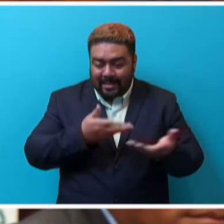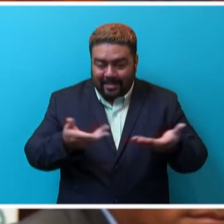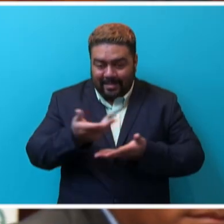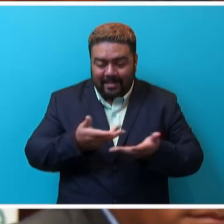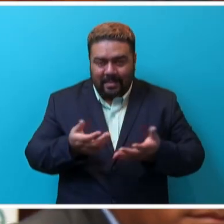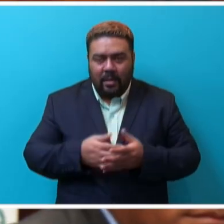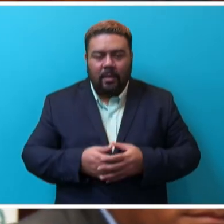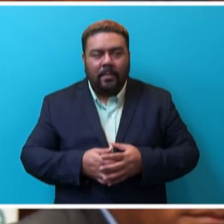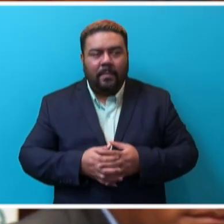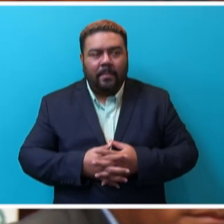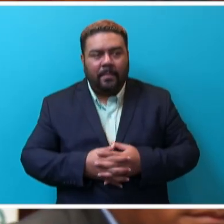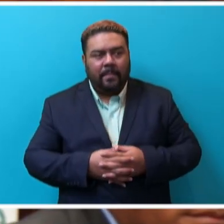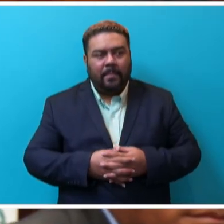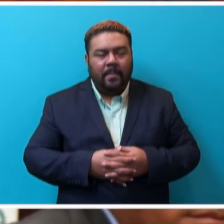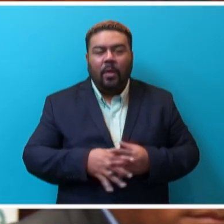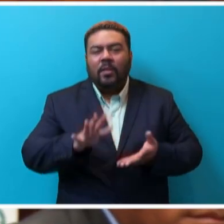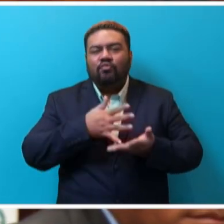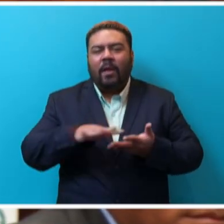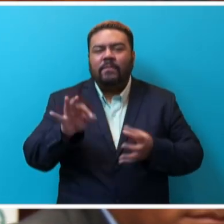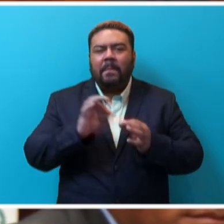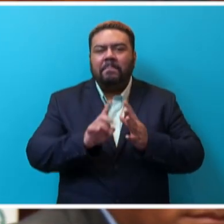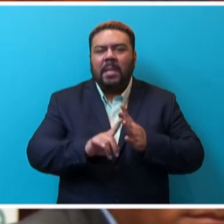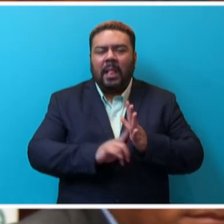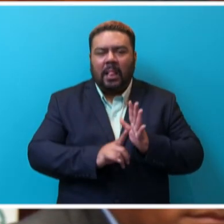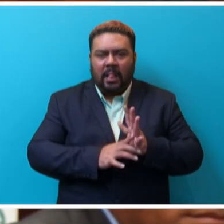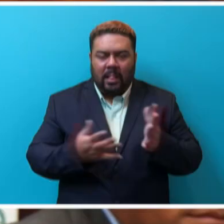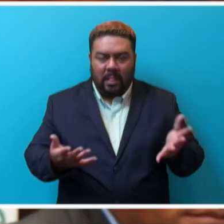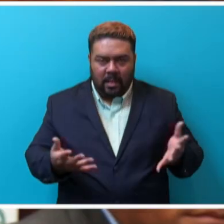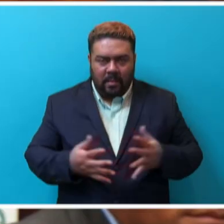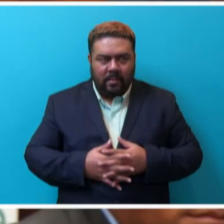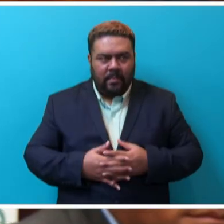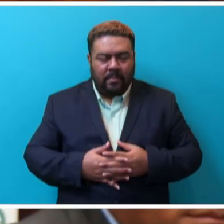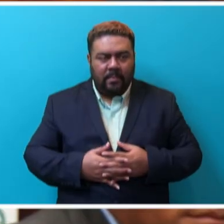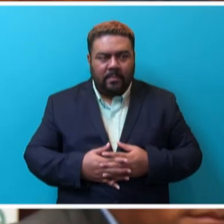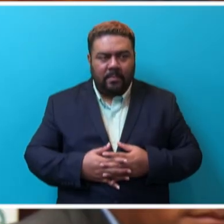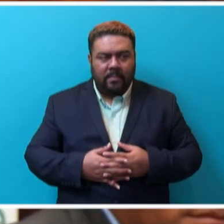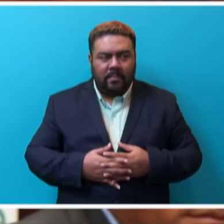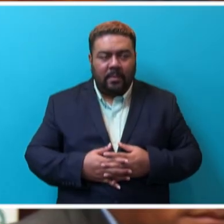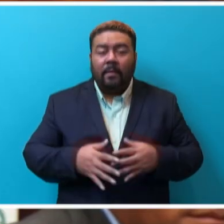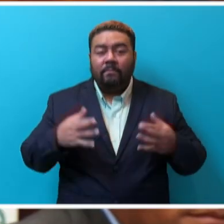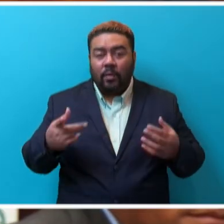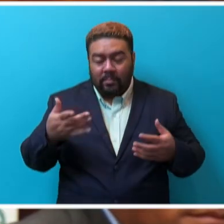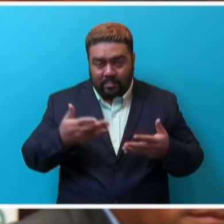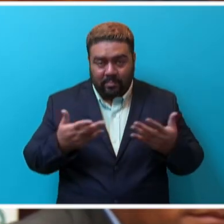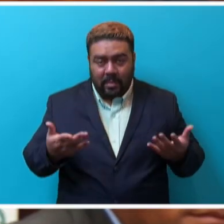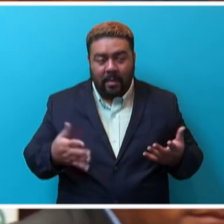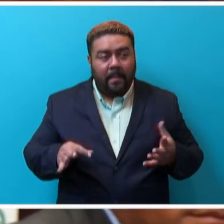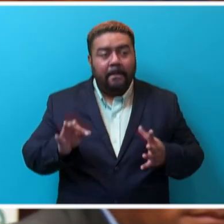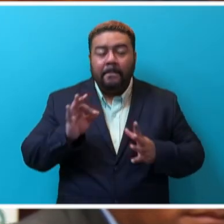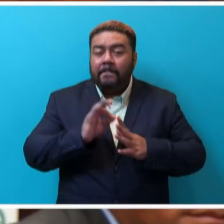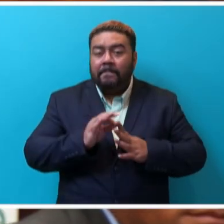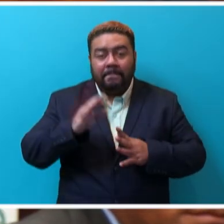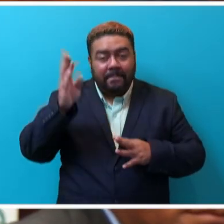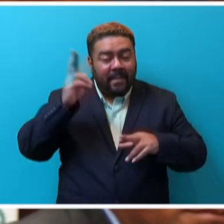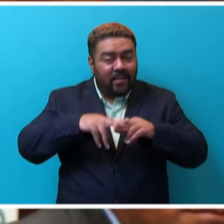the draft bill, Madam Deputy Speaker. Madam Deputy Speaker, for now, the paternity leave is not part of the